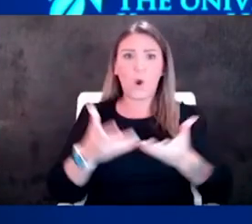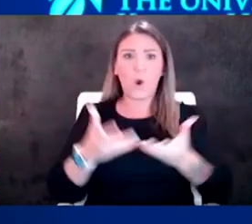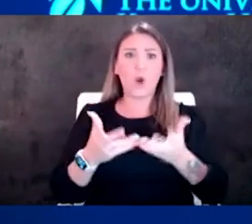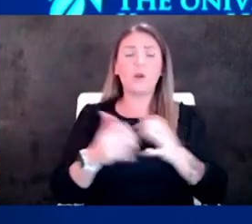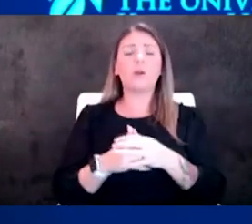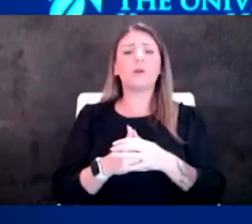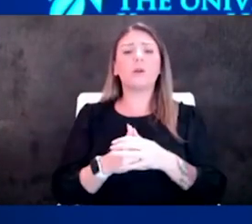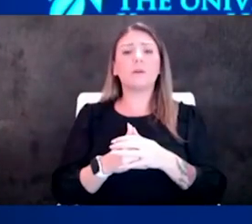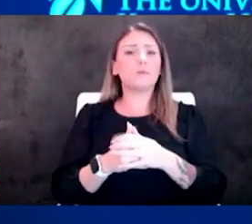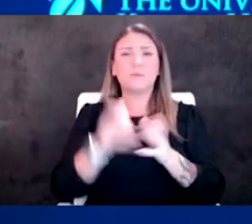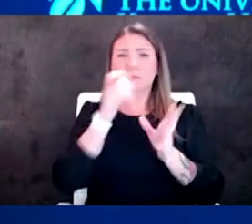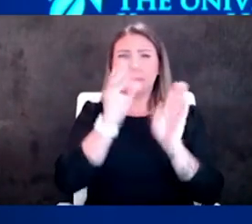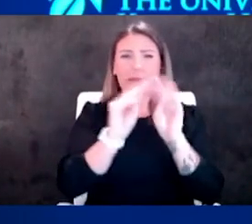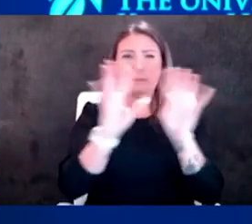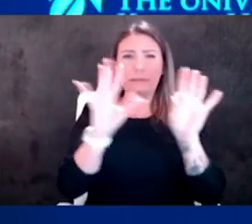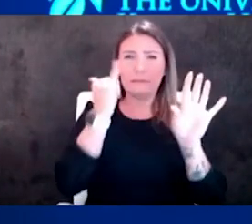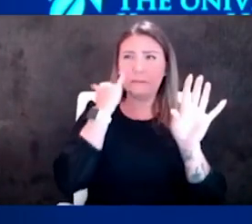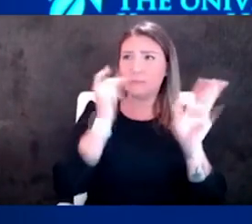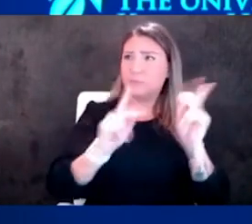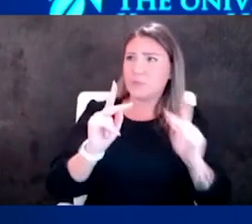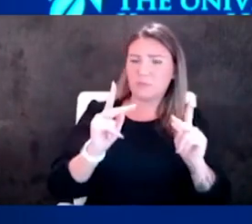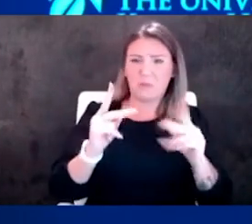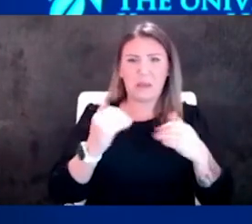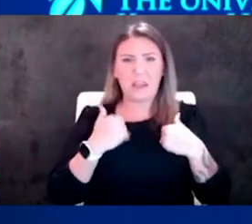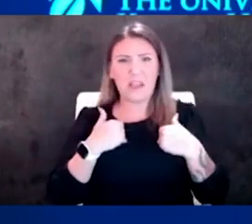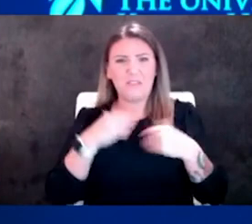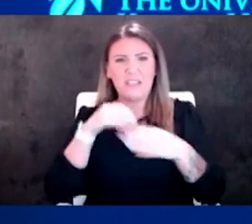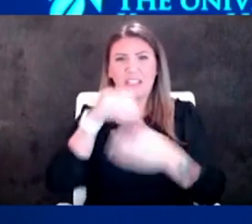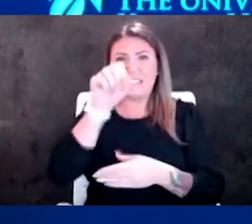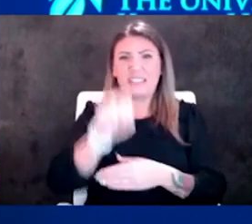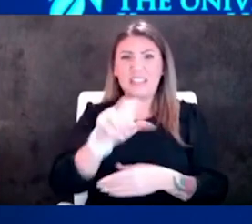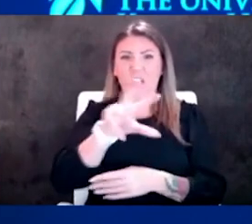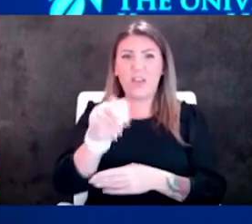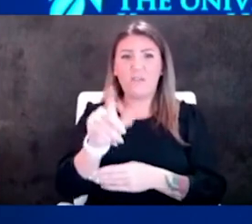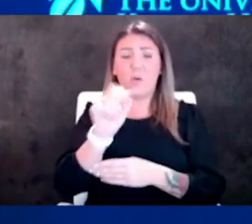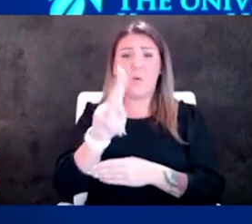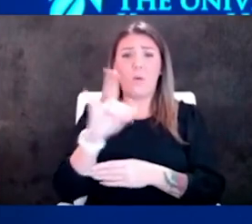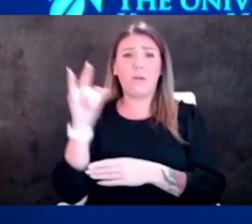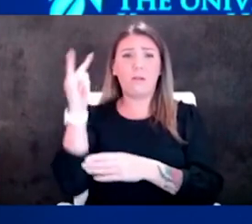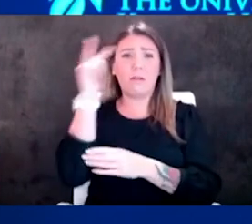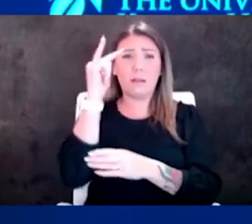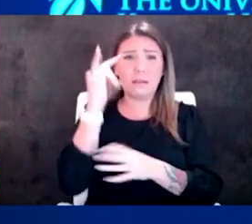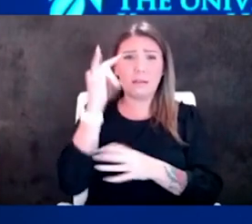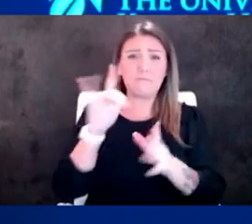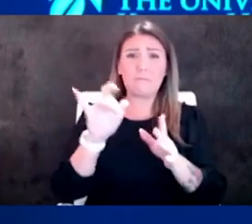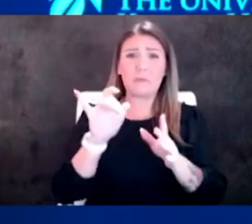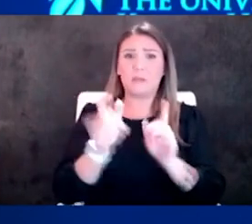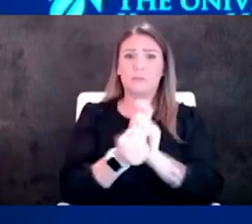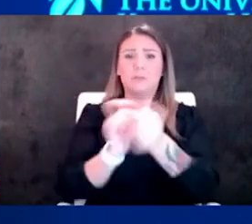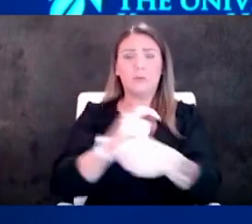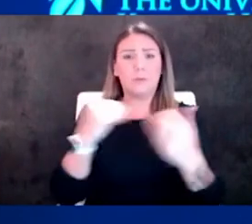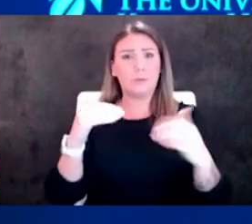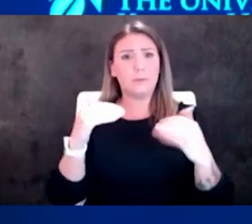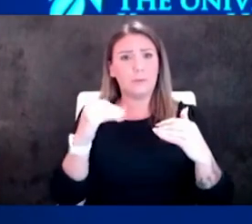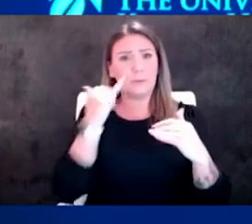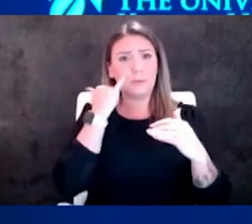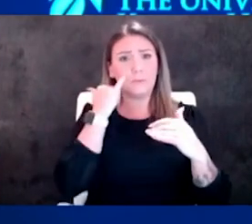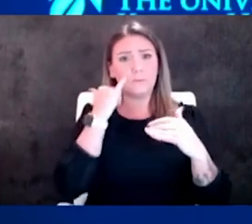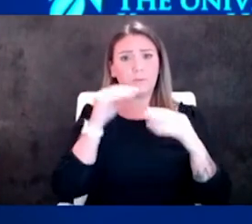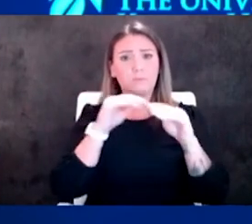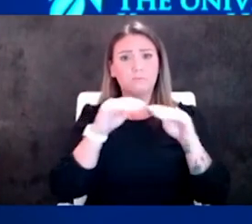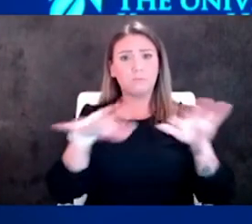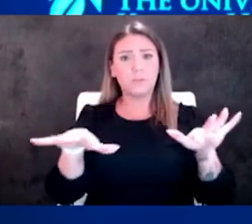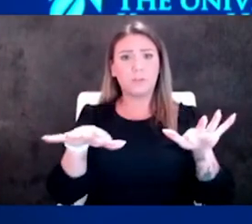not clear if people got it while they were in South Africa or they got in the air flight that would be a bit of a game changer if we really really think we're spreading things a lot on